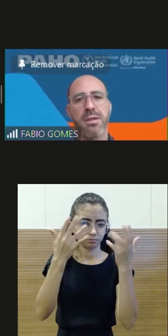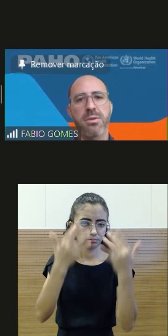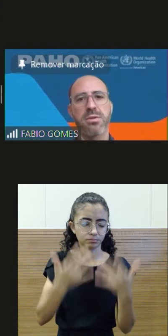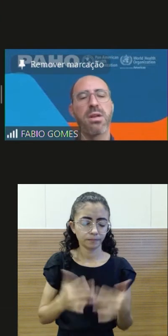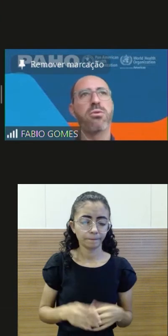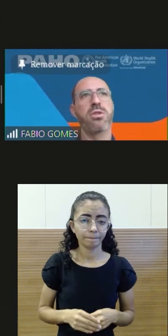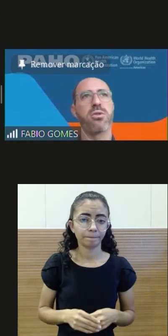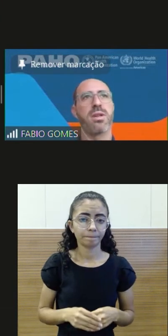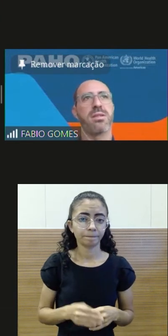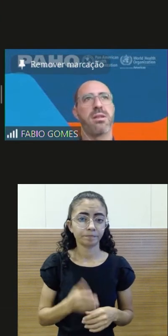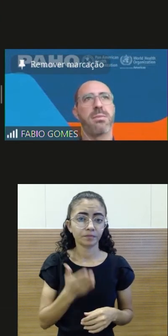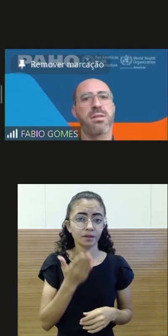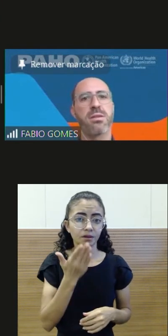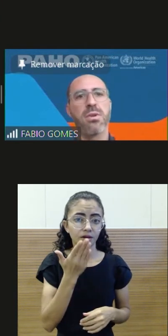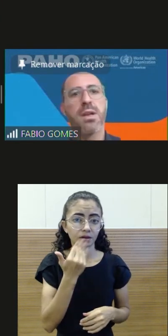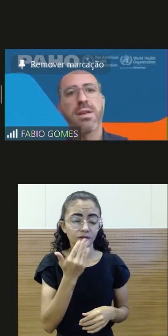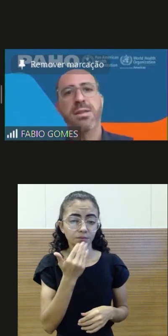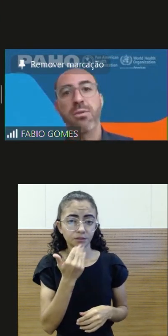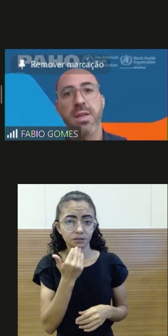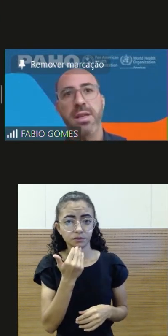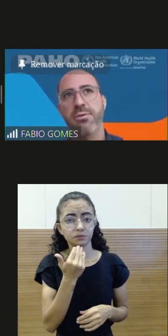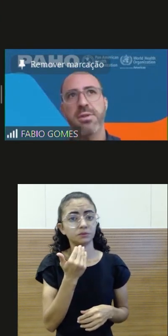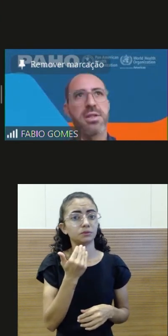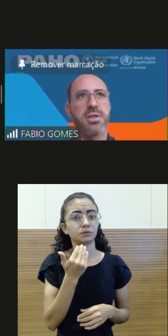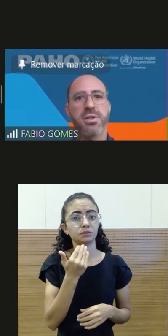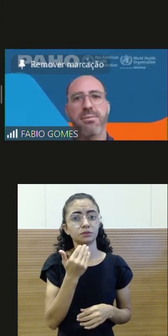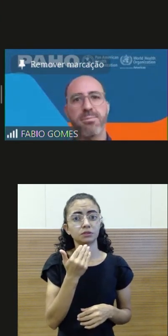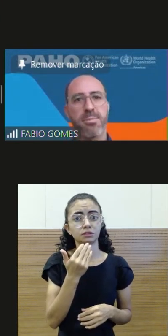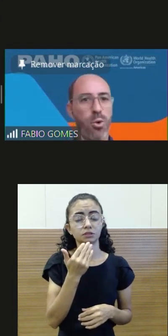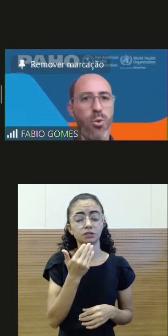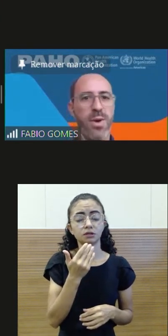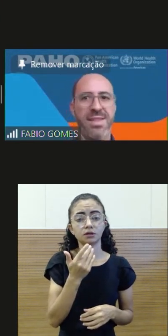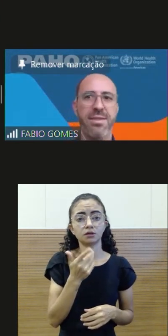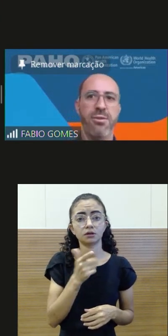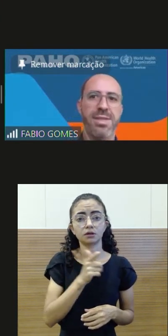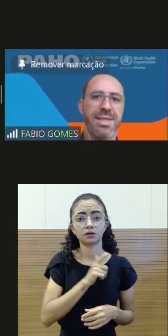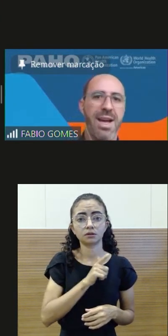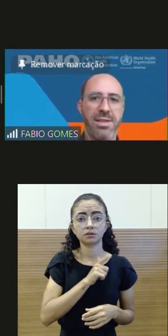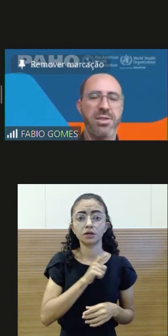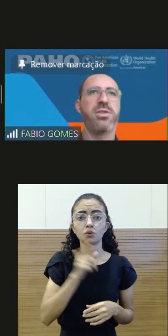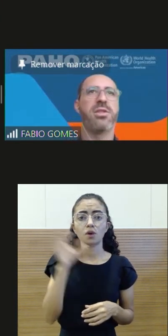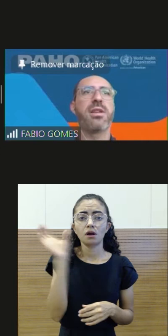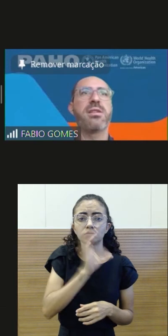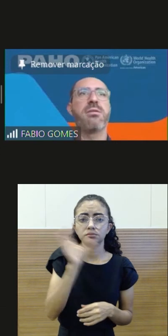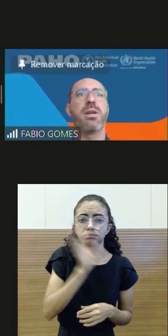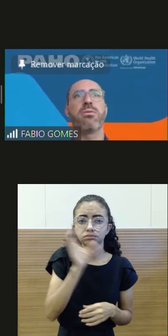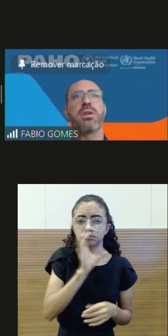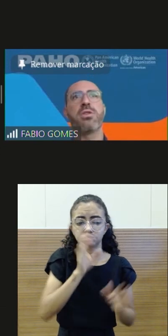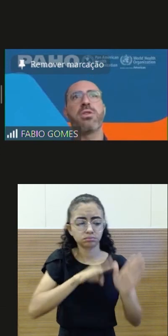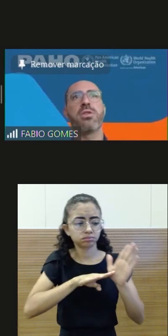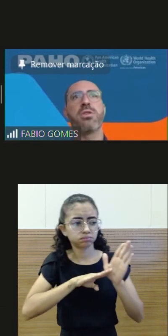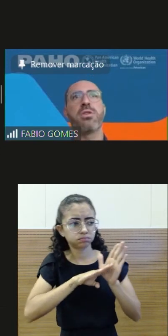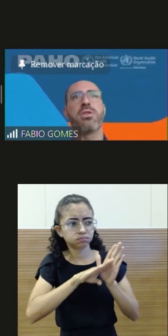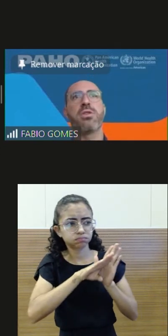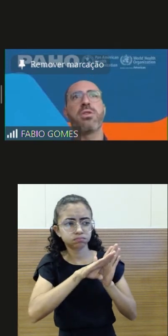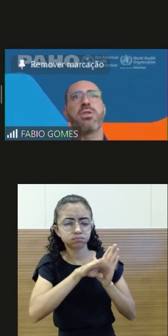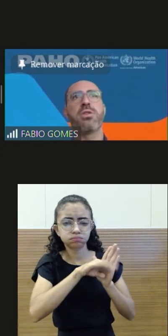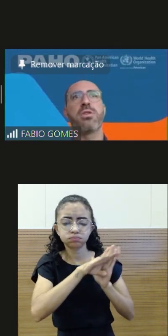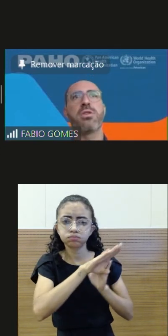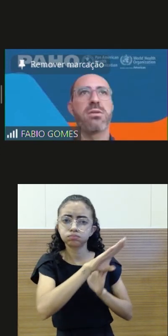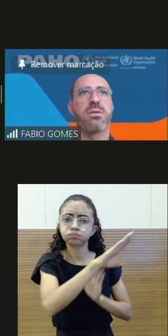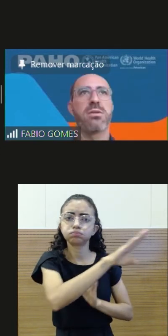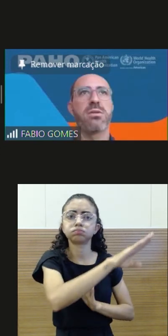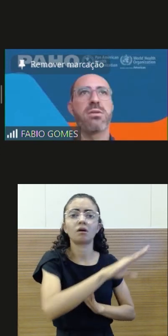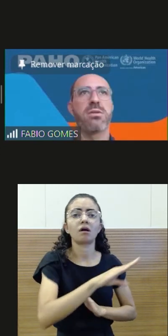amply said here, the non-nutritional aspects are also critical. And with this speed